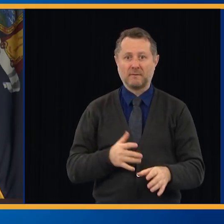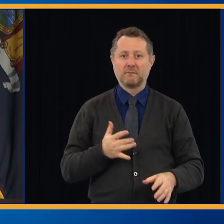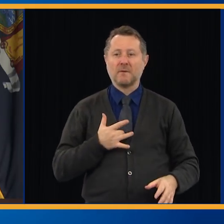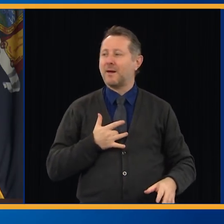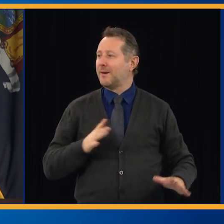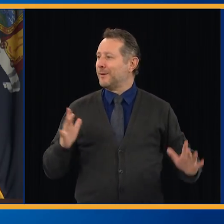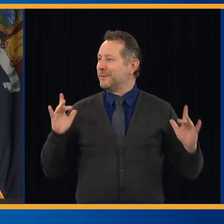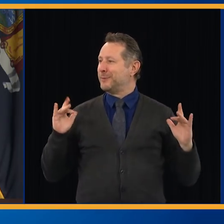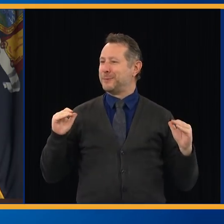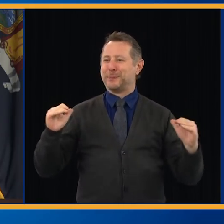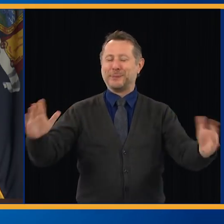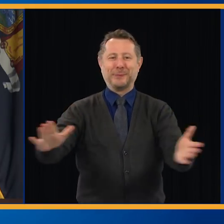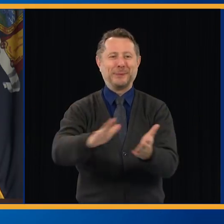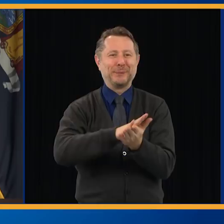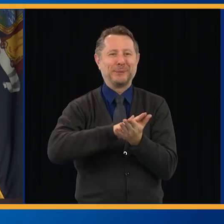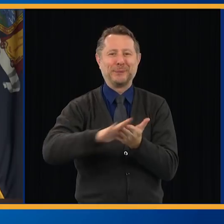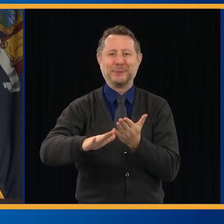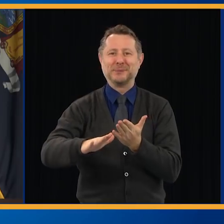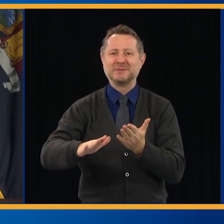and is clean.